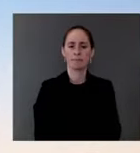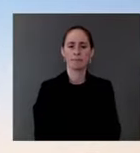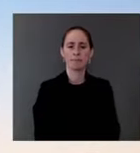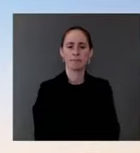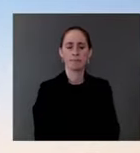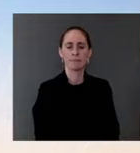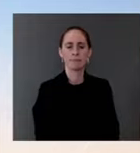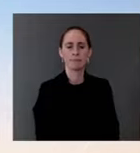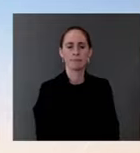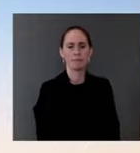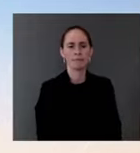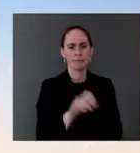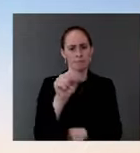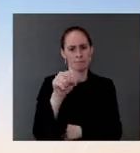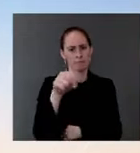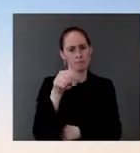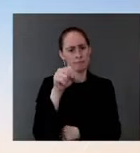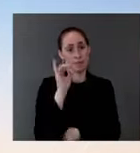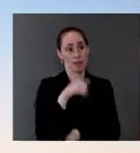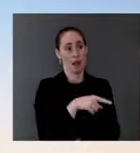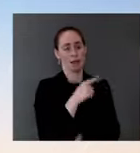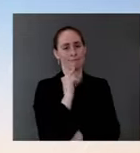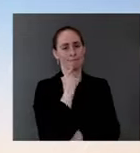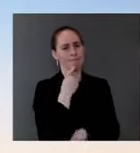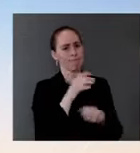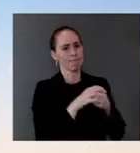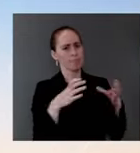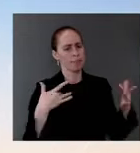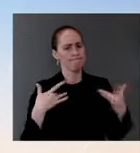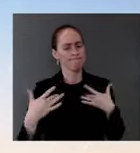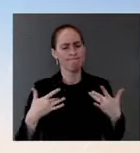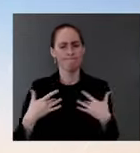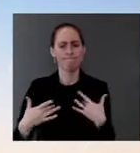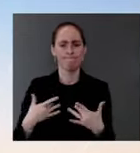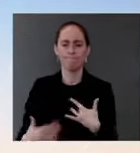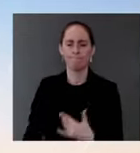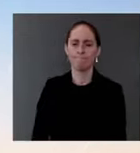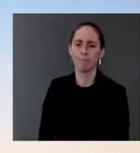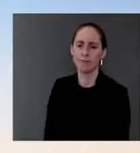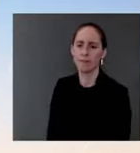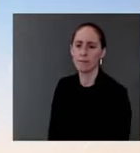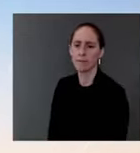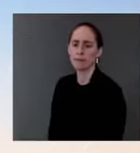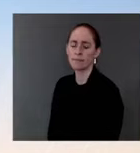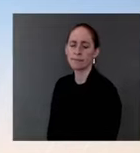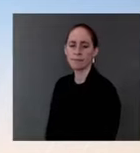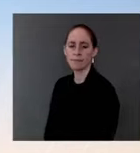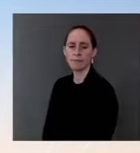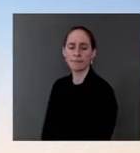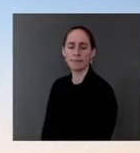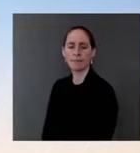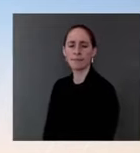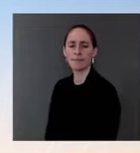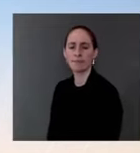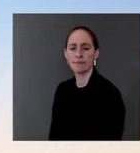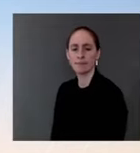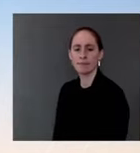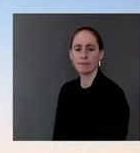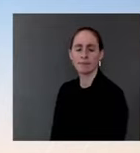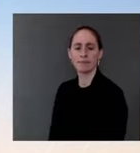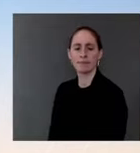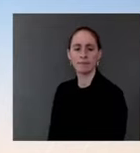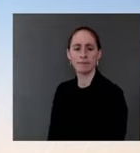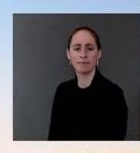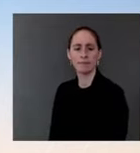just a few days after President Biden's conversation with President Putin, is it fair to say that the ball is now in